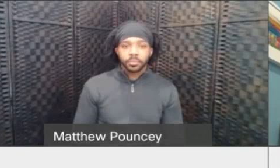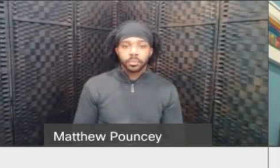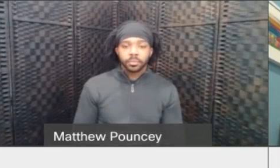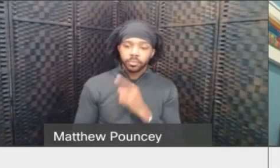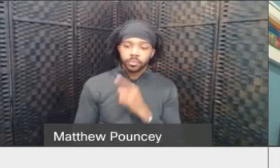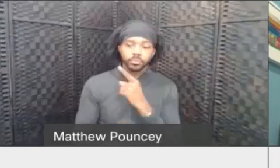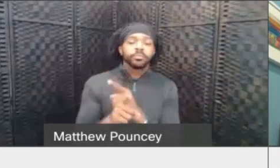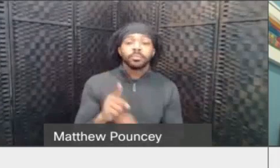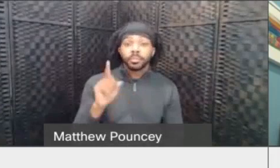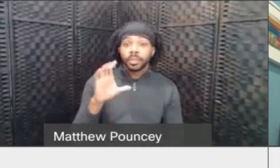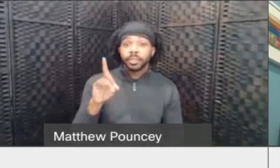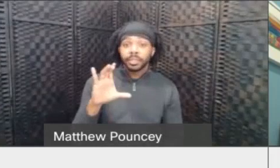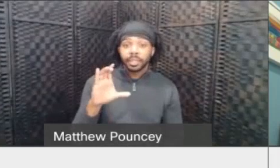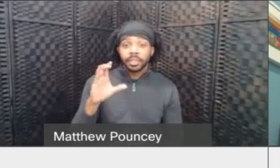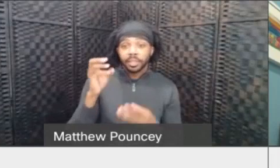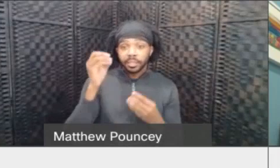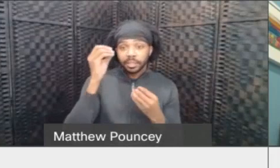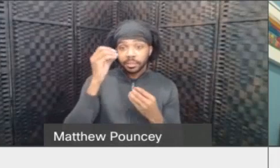Correct. The CDC guidance,